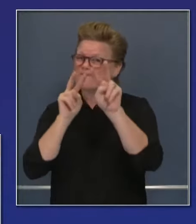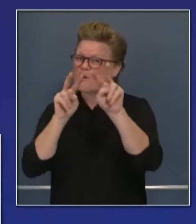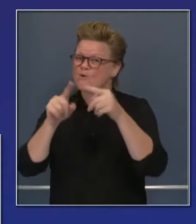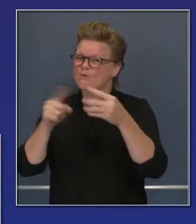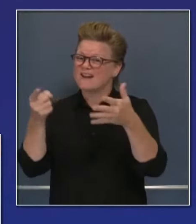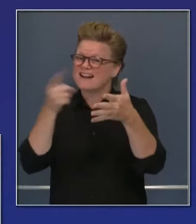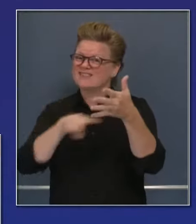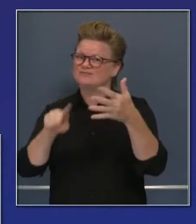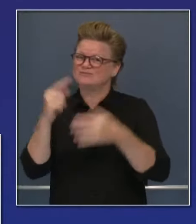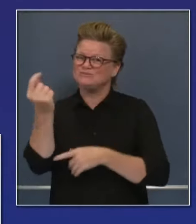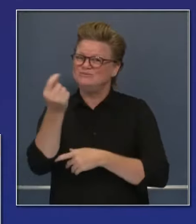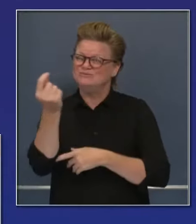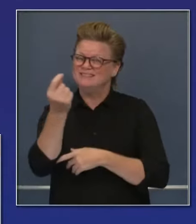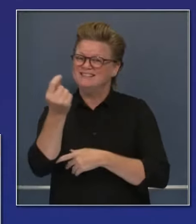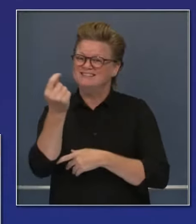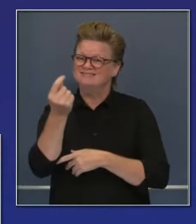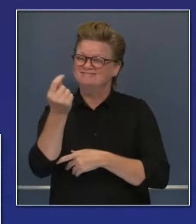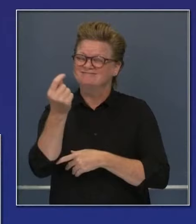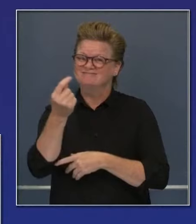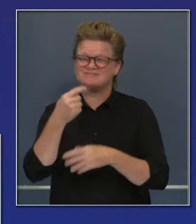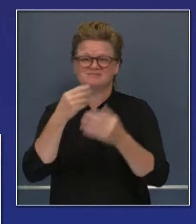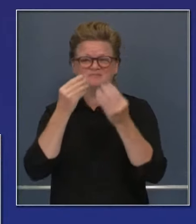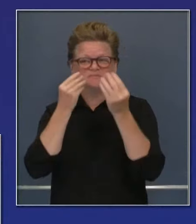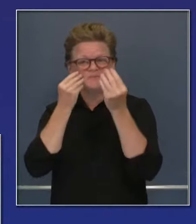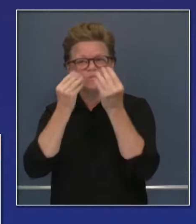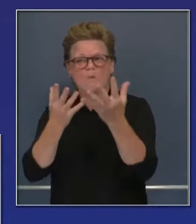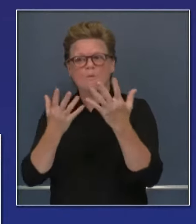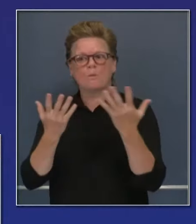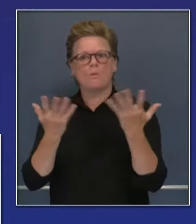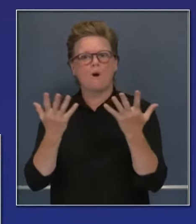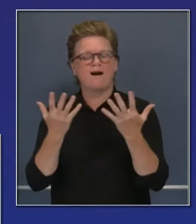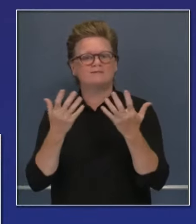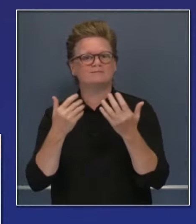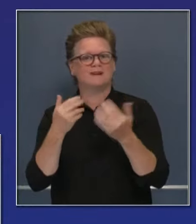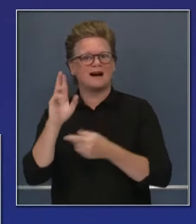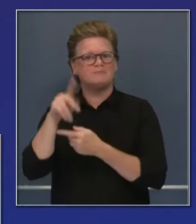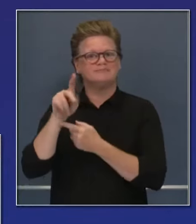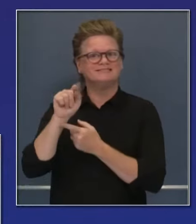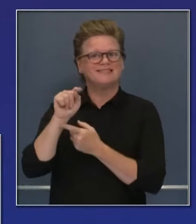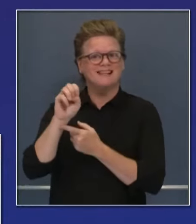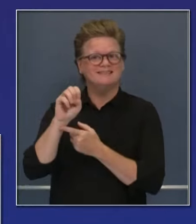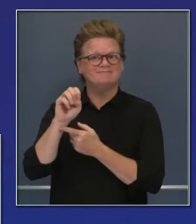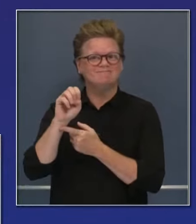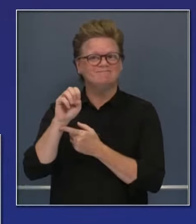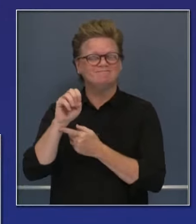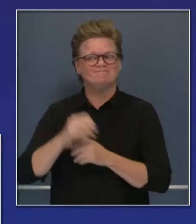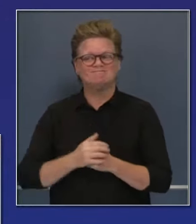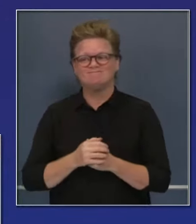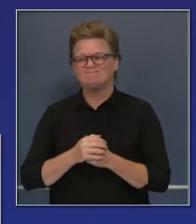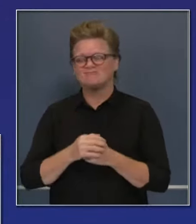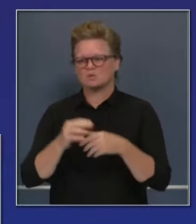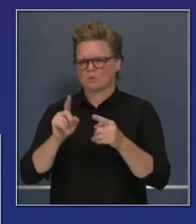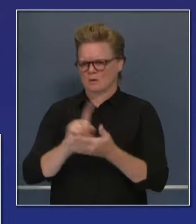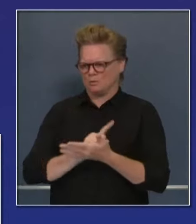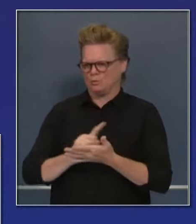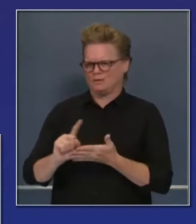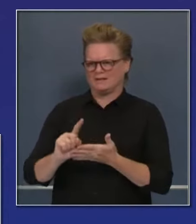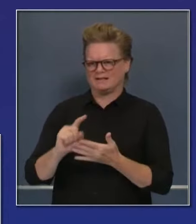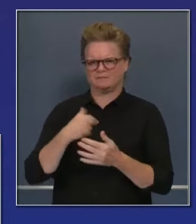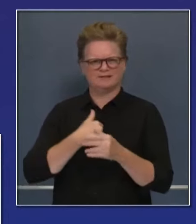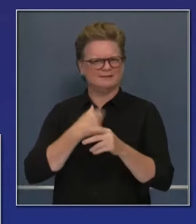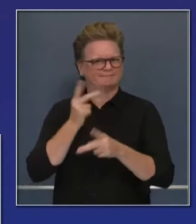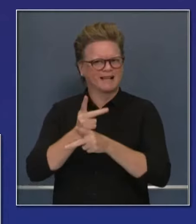are faring with this new structure. And we will, throughout the course of the week, be in deep conversations with county leaders,